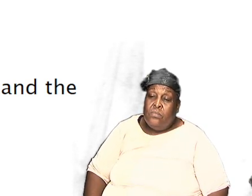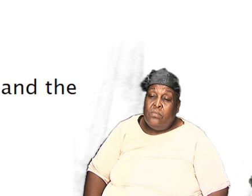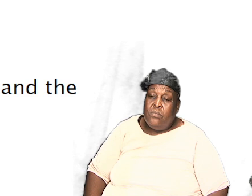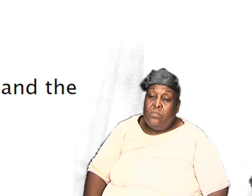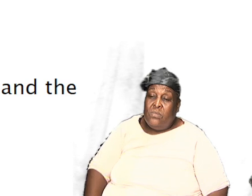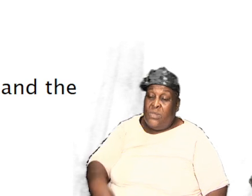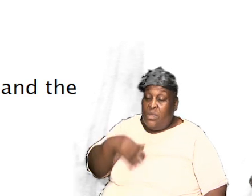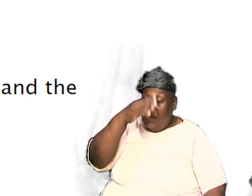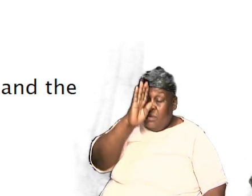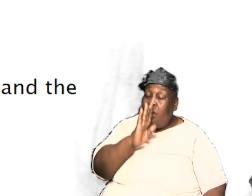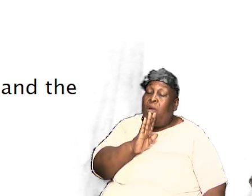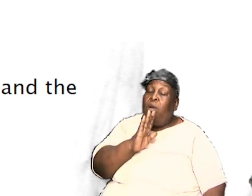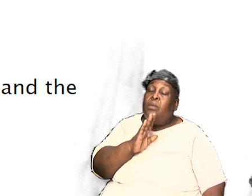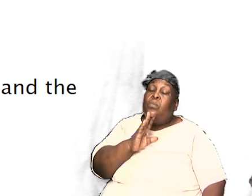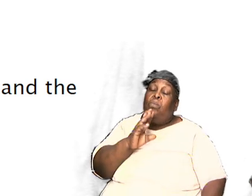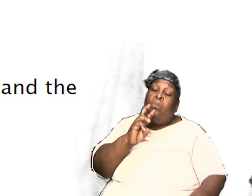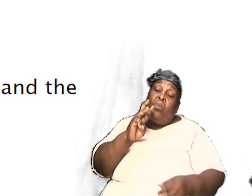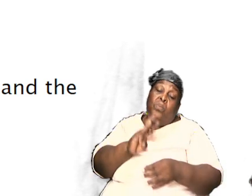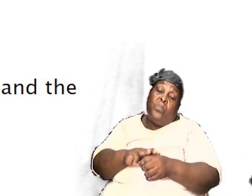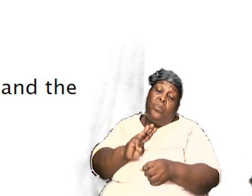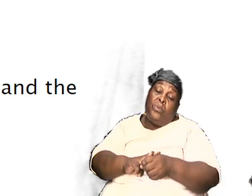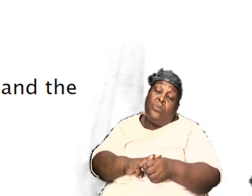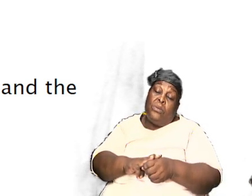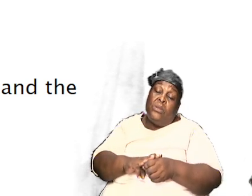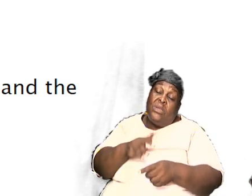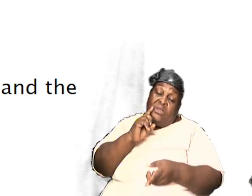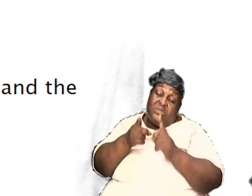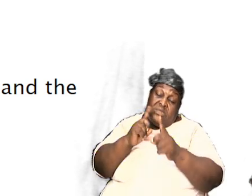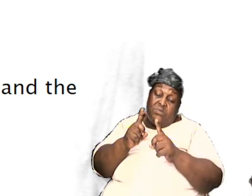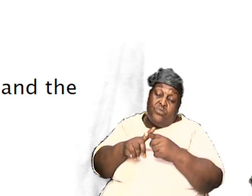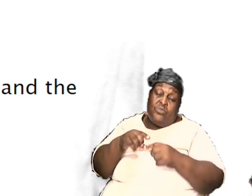And God will warn us. God will talk to us.